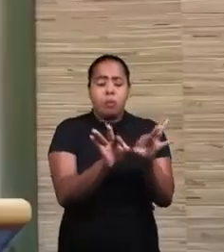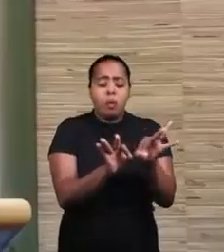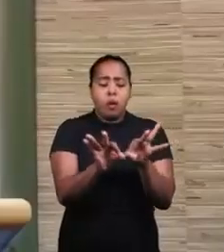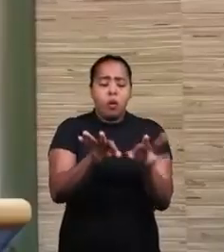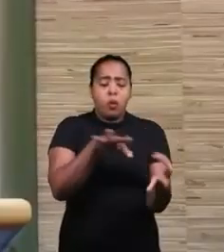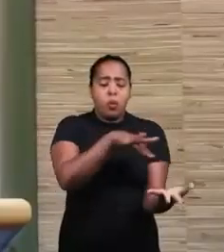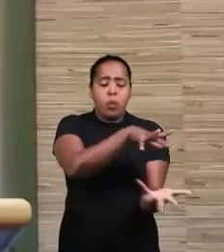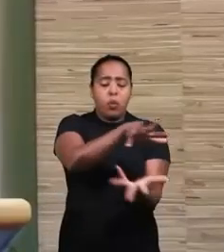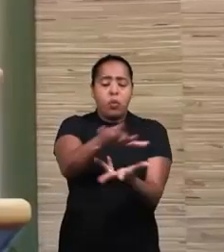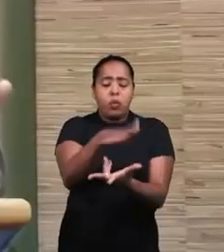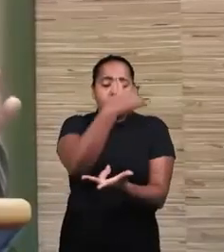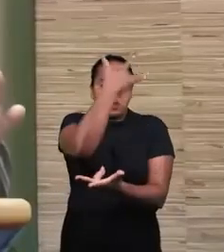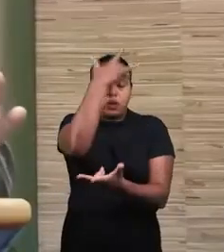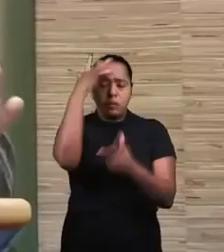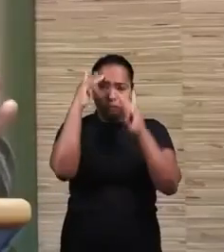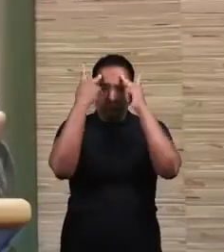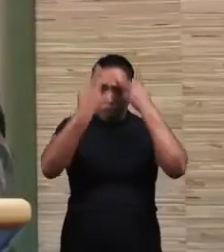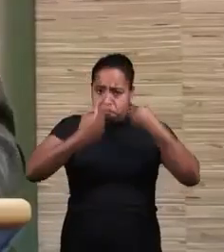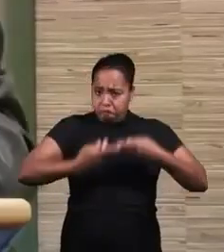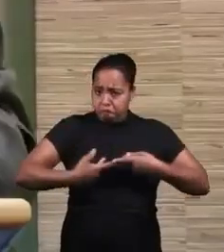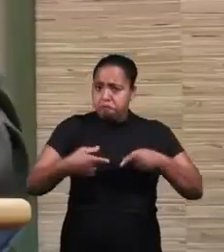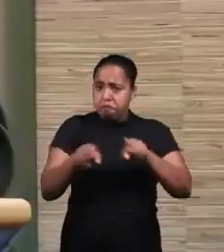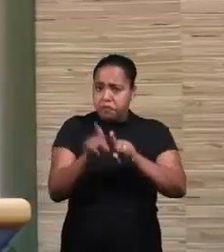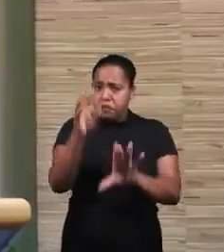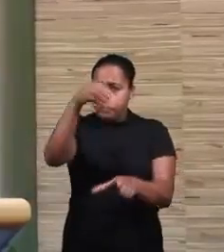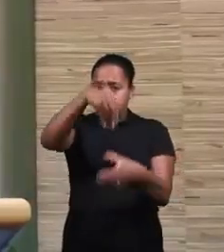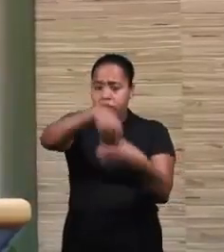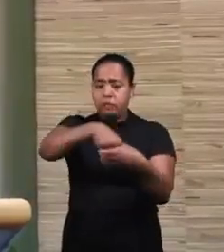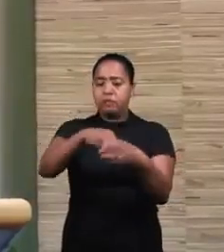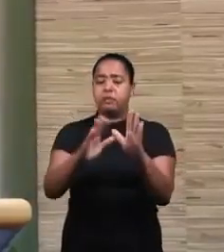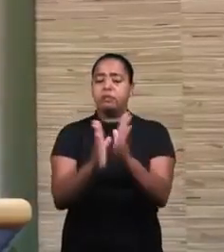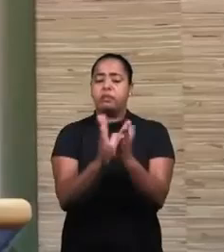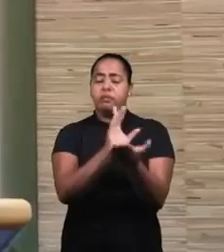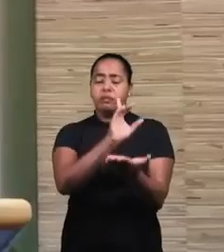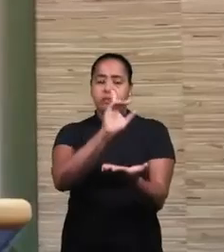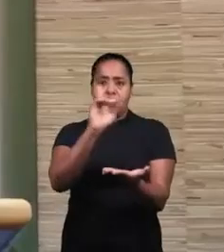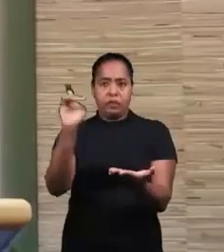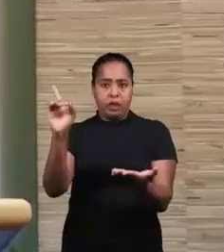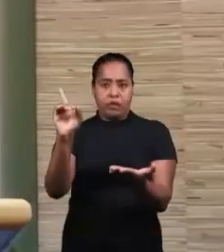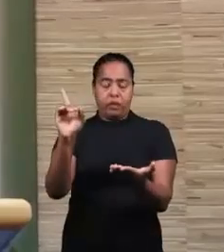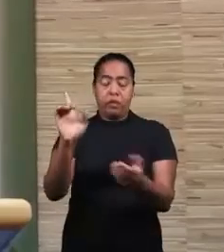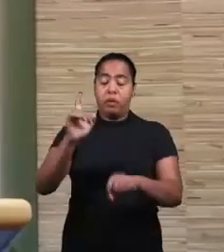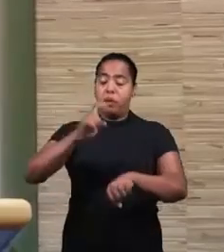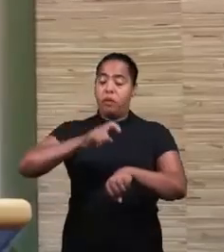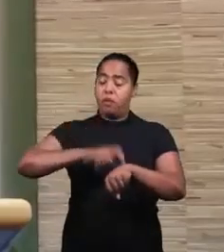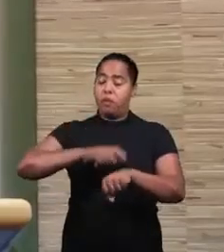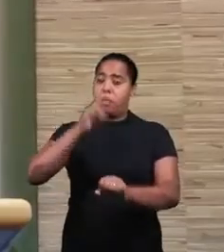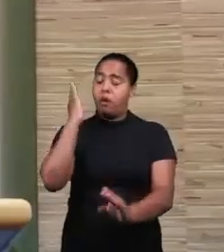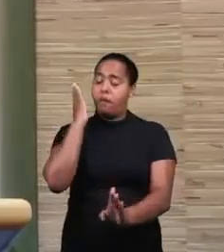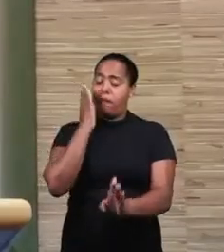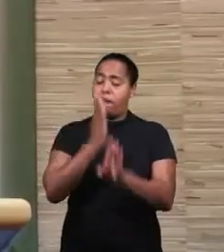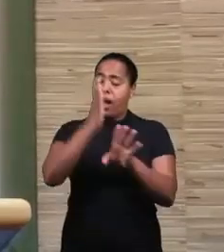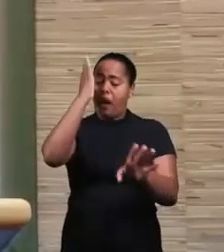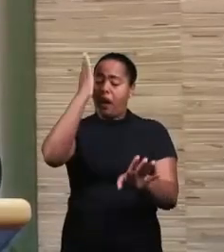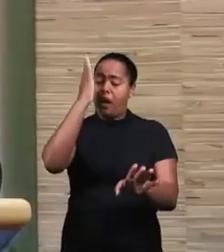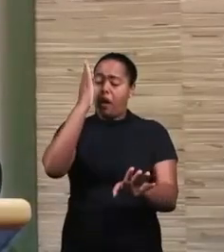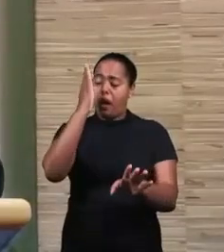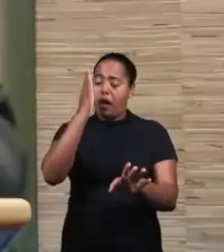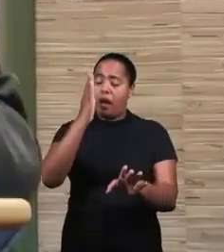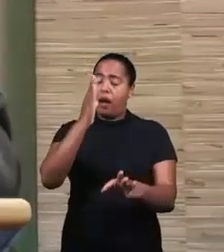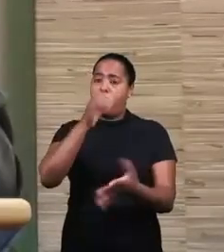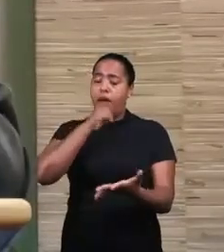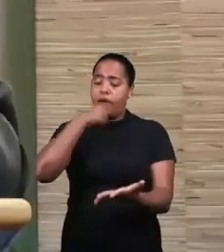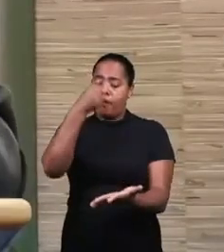man, and which is in the Holy Scriptures. When we began to discover that in the